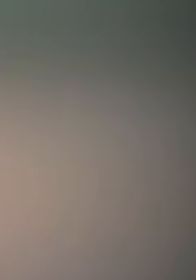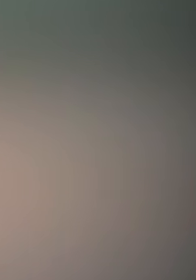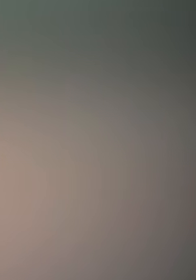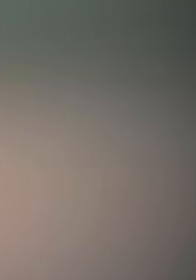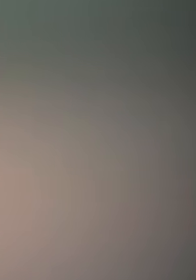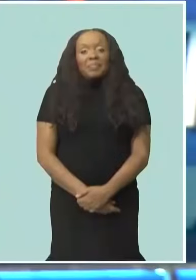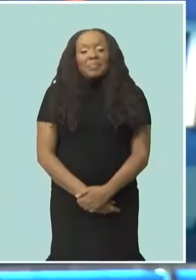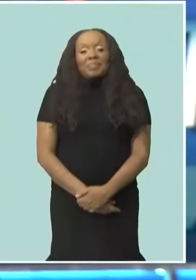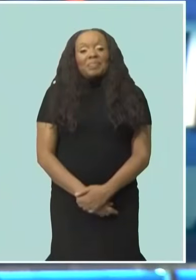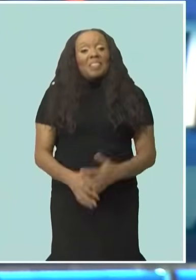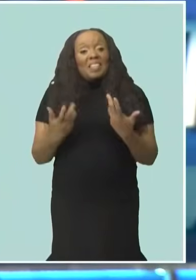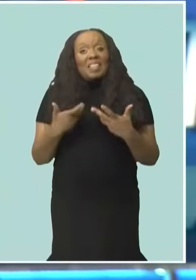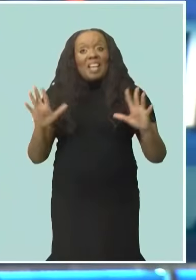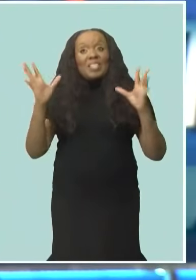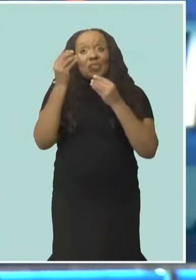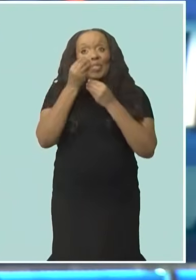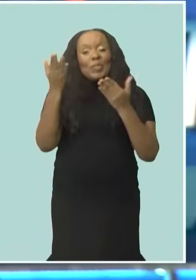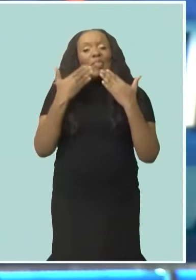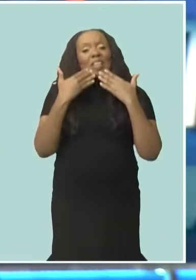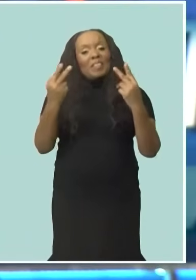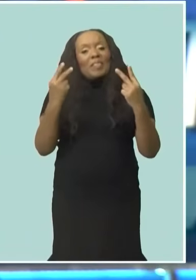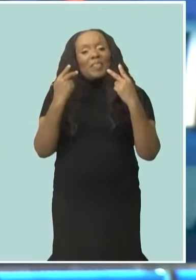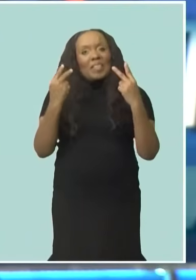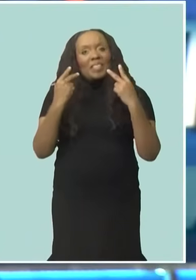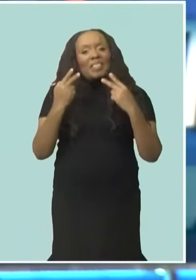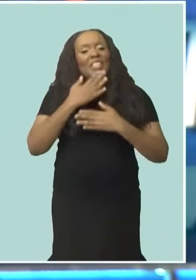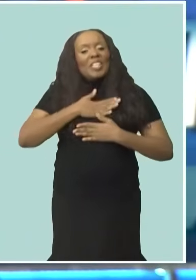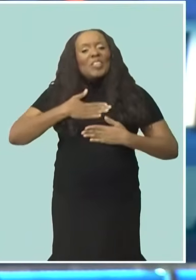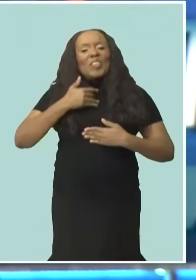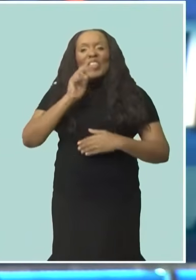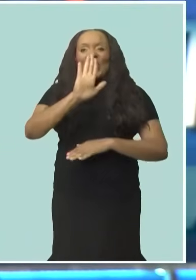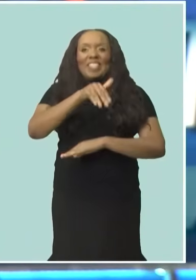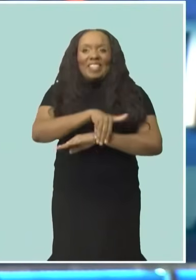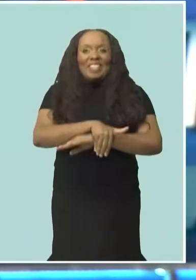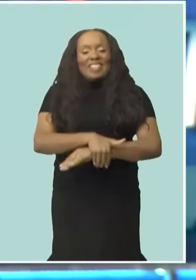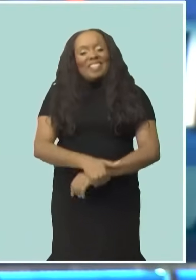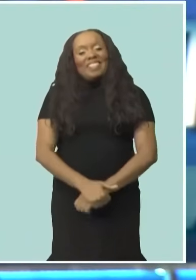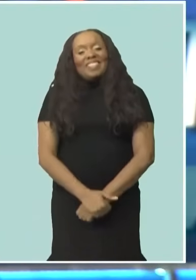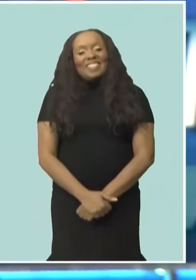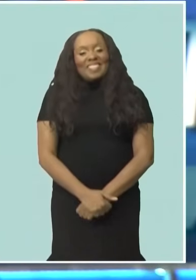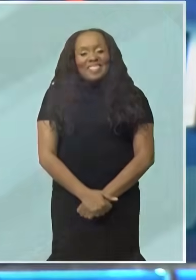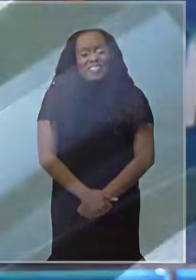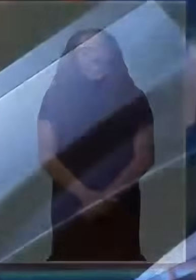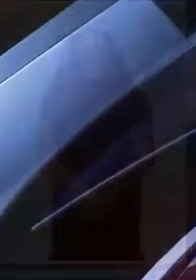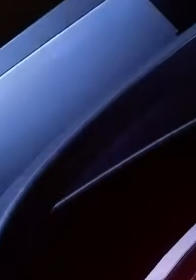do that job. And that's news. Thank you so much for joining us. Do enjoy the rest of your evening.